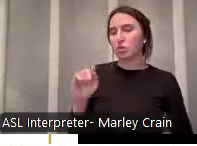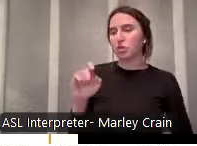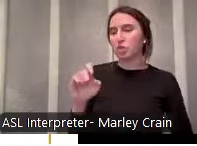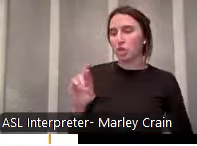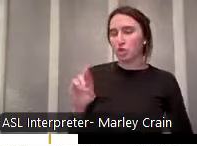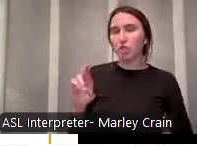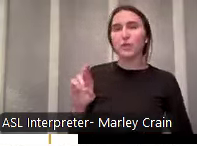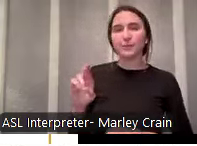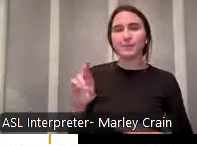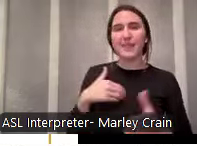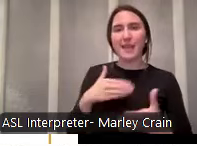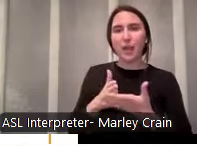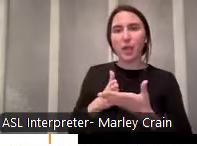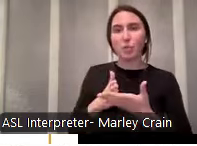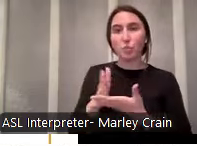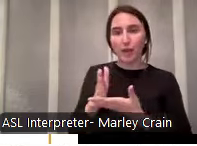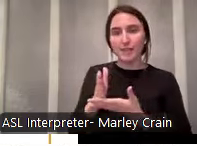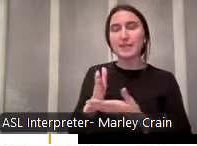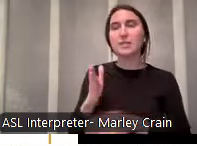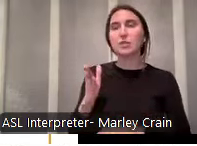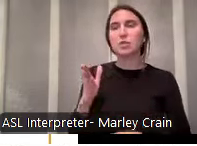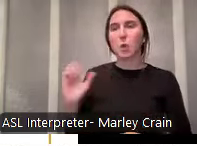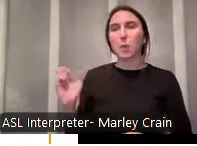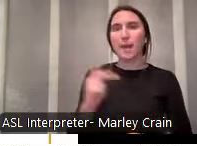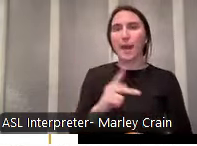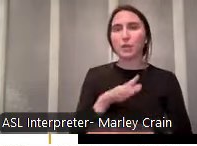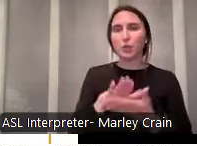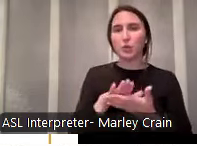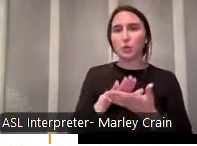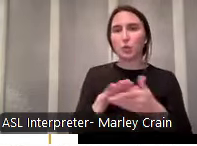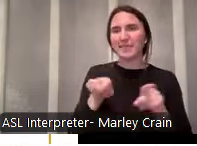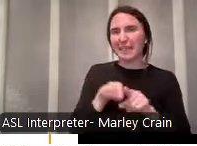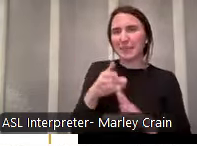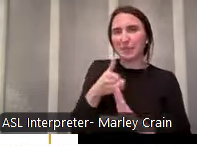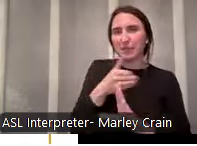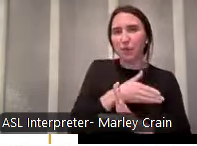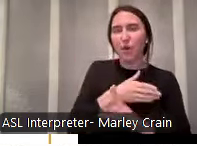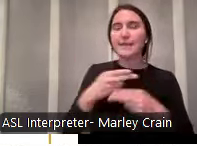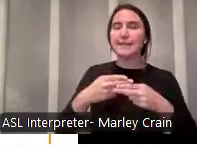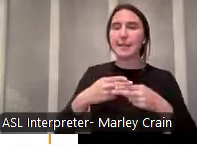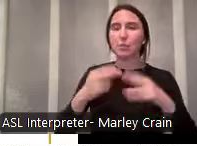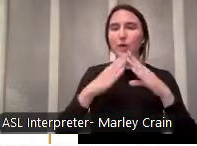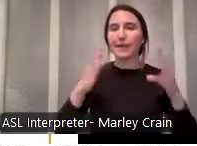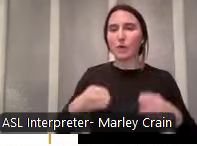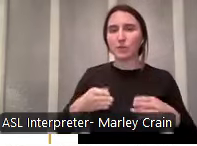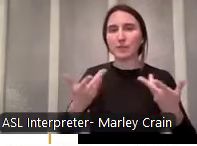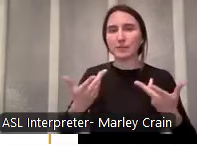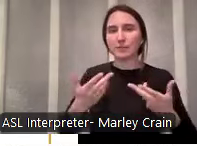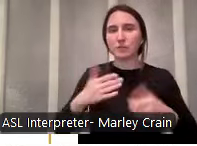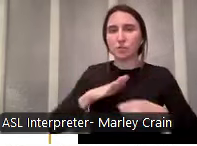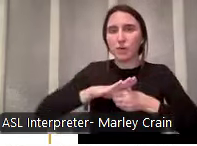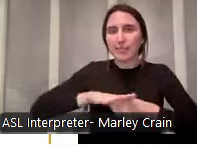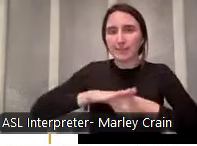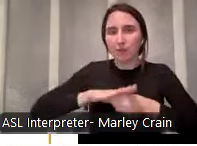back to the school they were in before. Obviously, being in a temporary housing situation is stressful enough for a child, and the